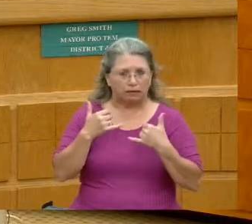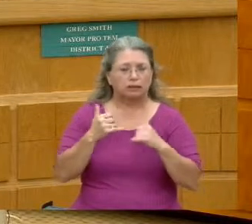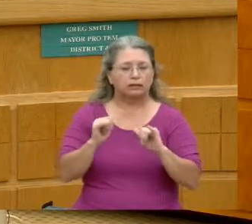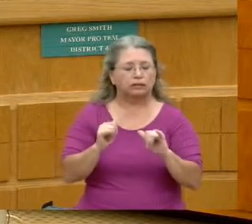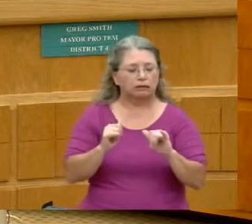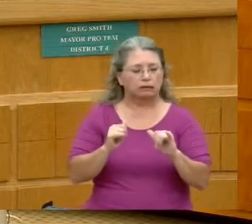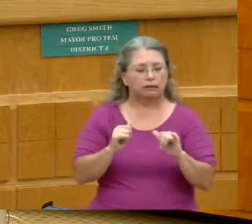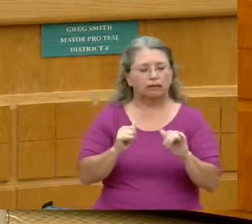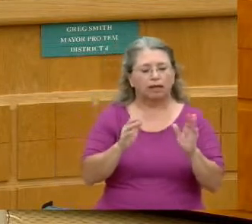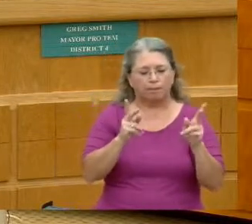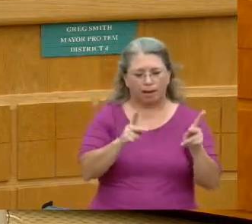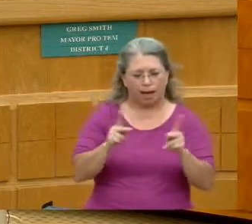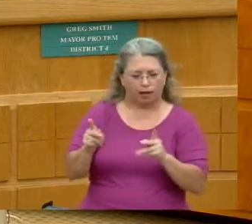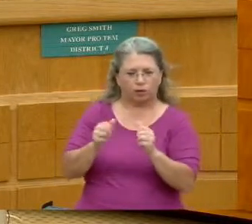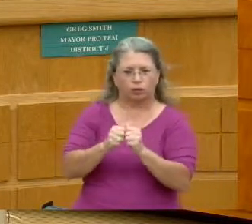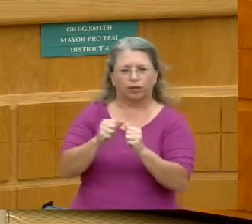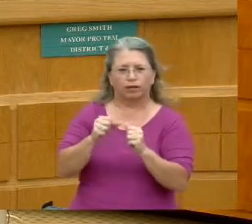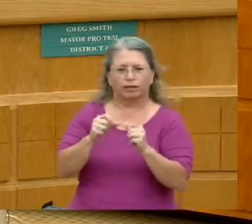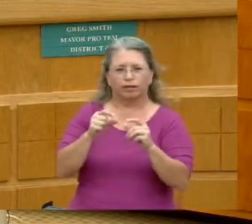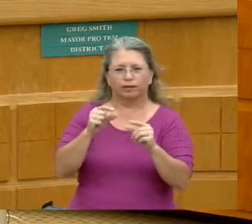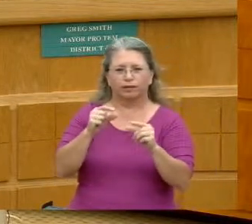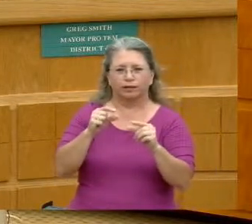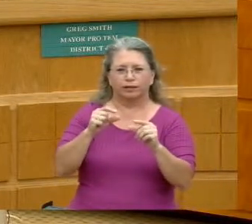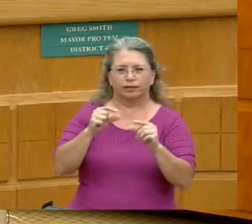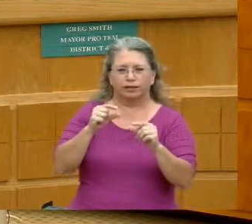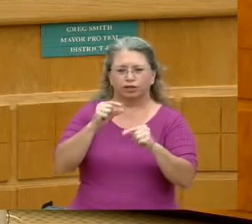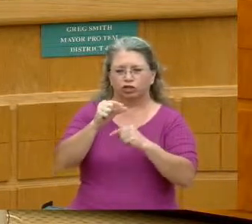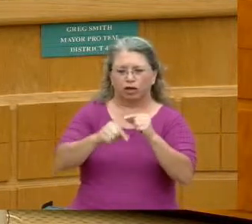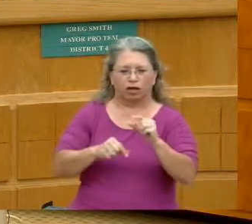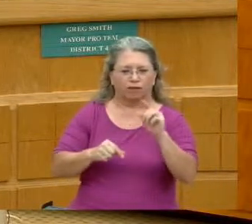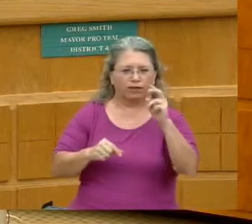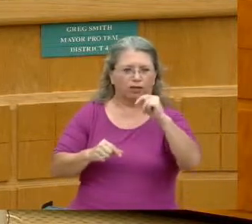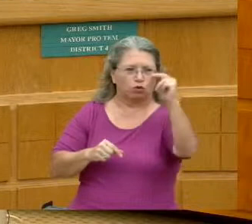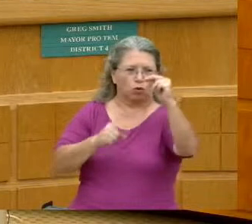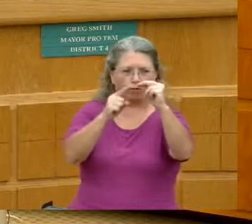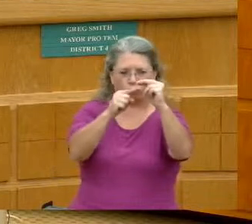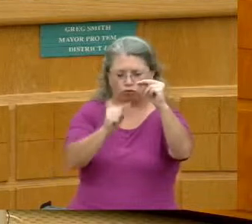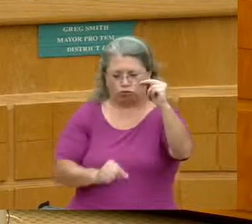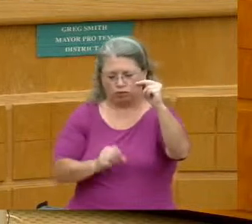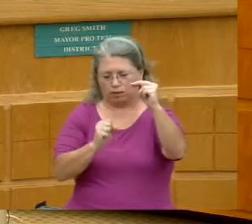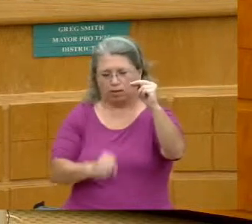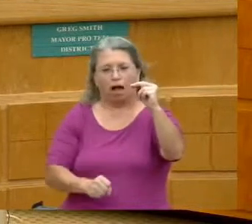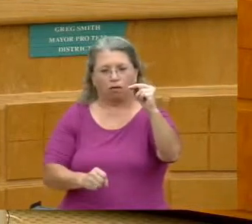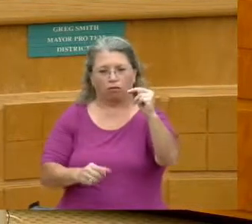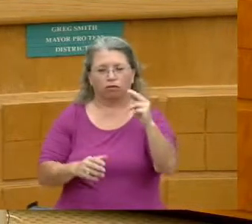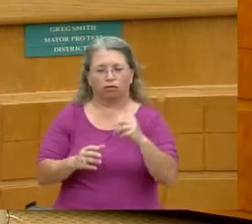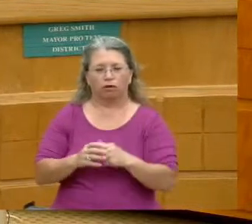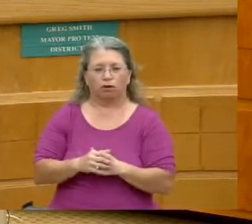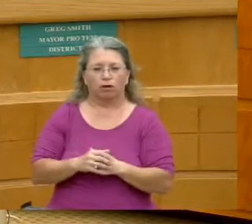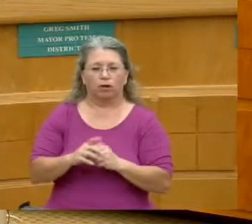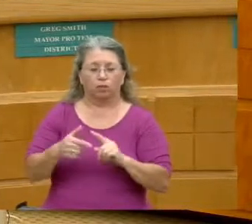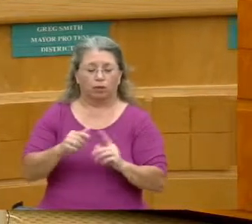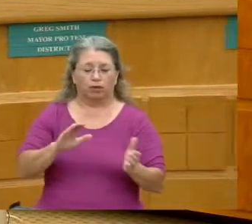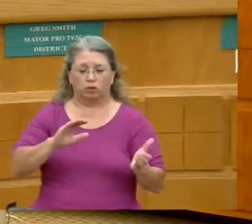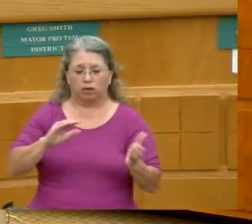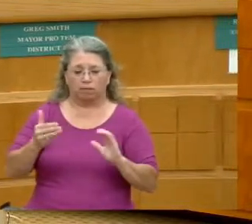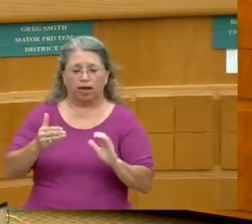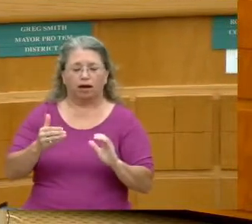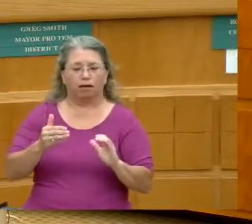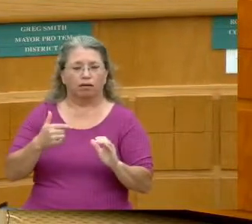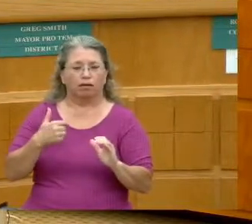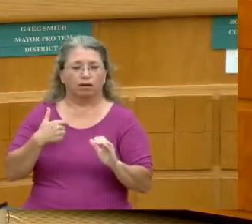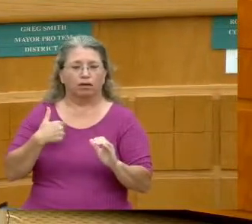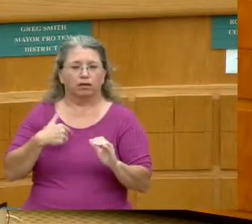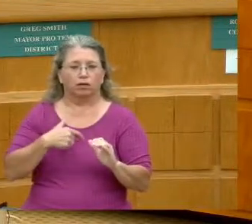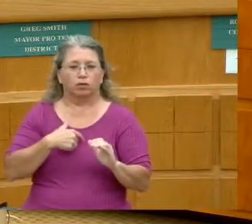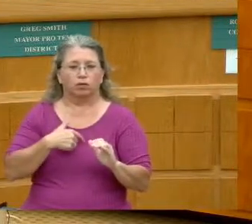And I think what you saw when we contextualized the number of cases in the Coastal Bend compared to the rest of Texas, that there's also a north-south pattern